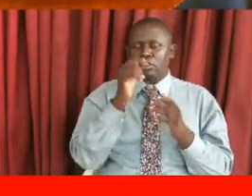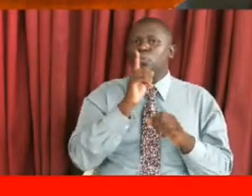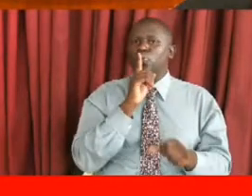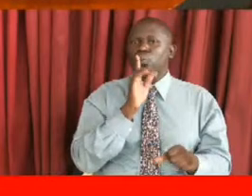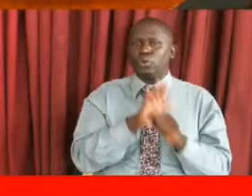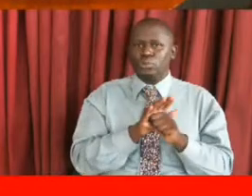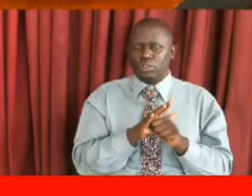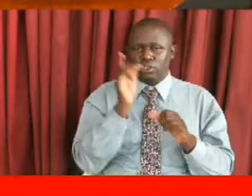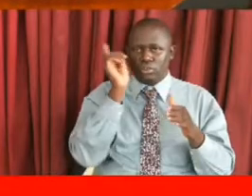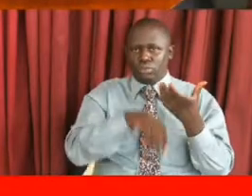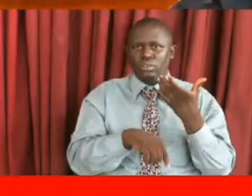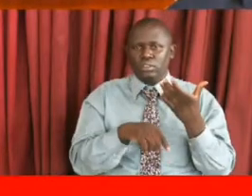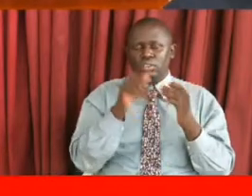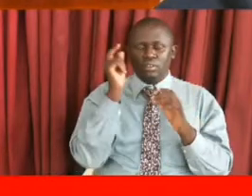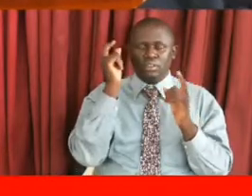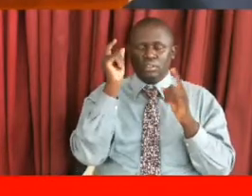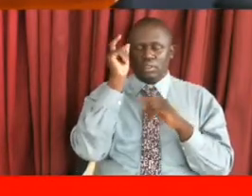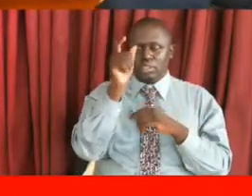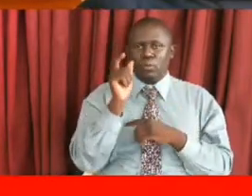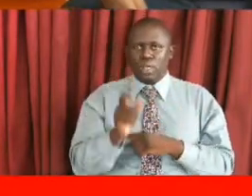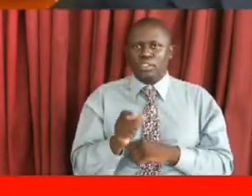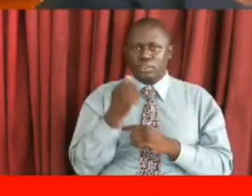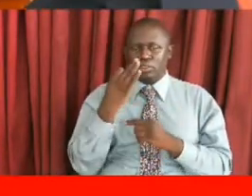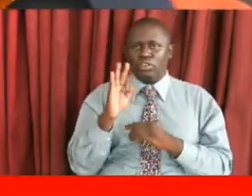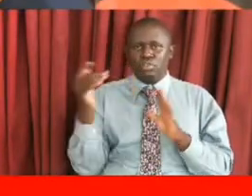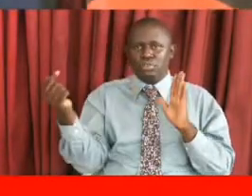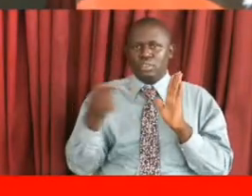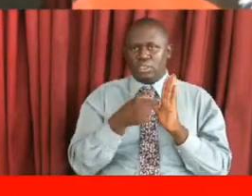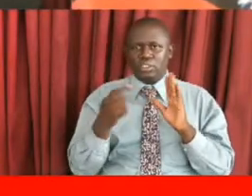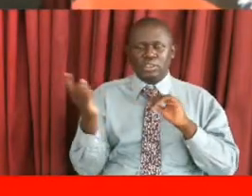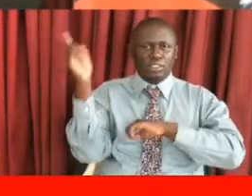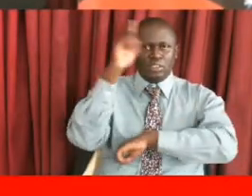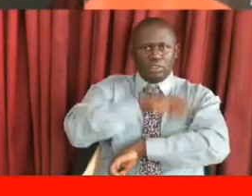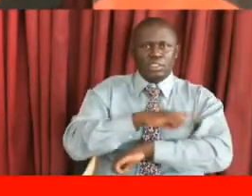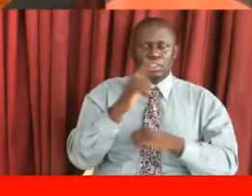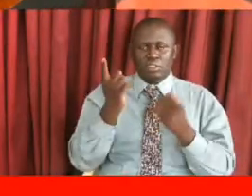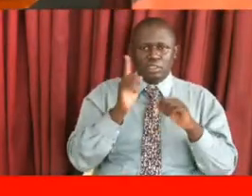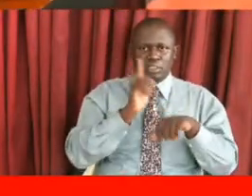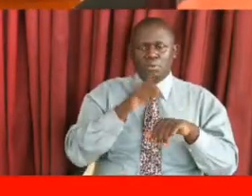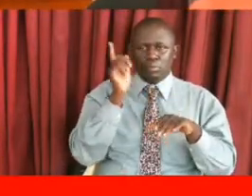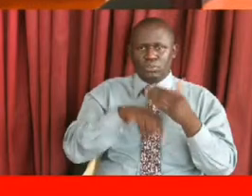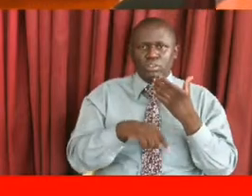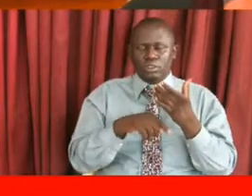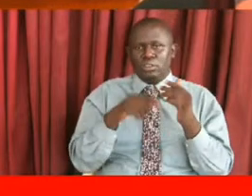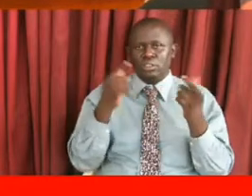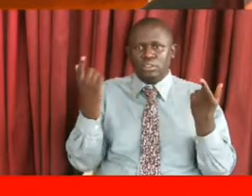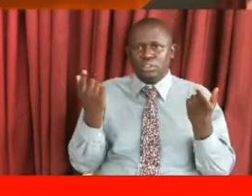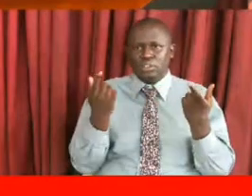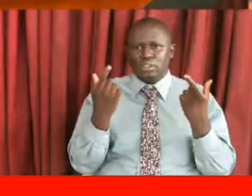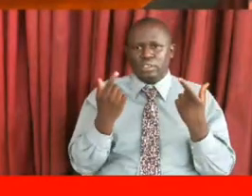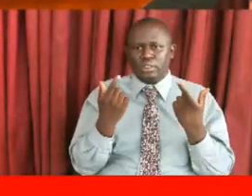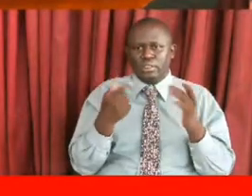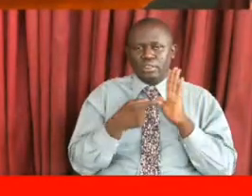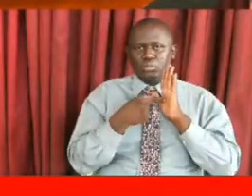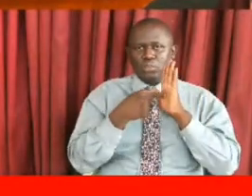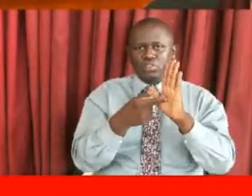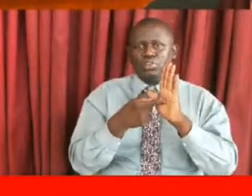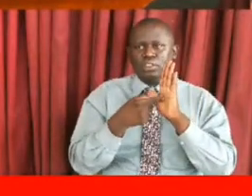promise of the word for this age when it is Vindicated